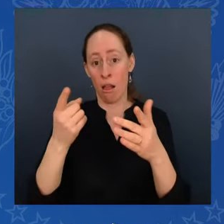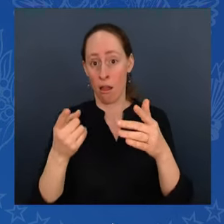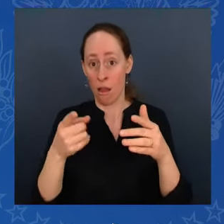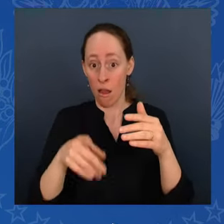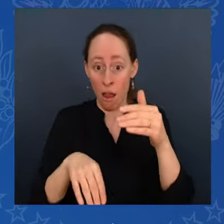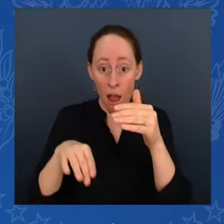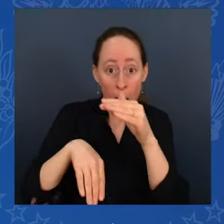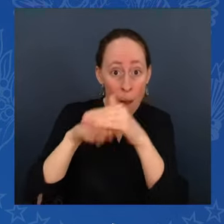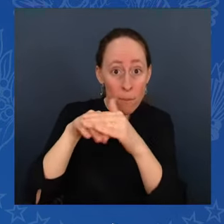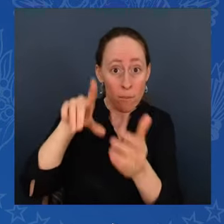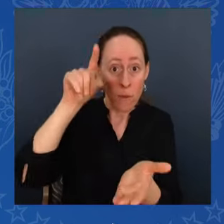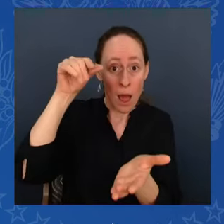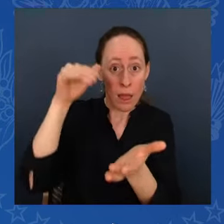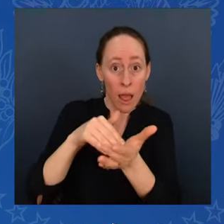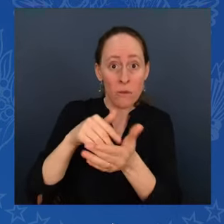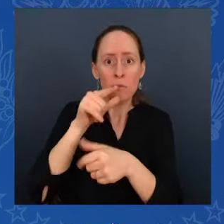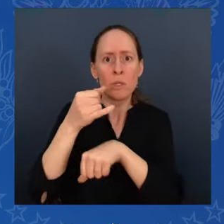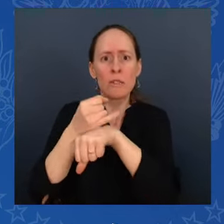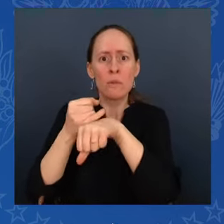owes more now than when they started paying the loan.